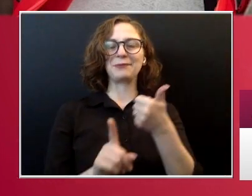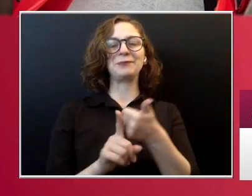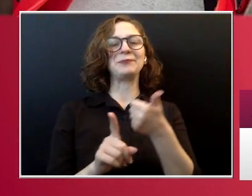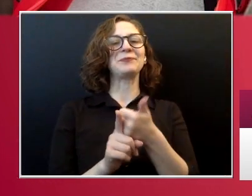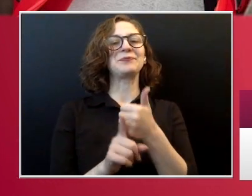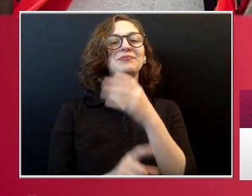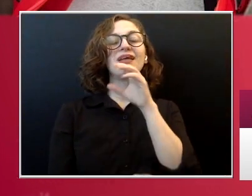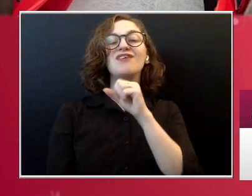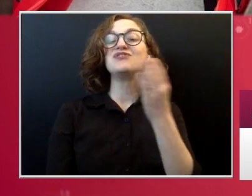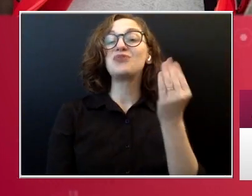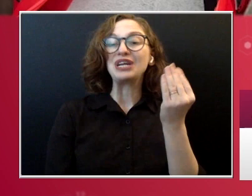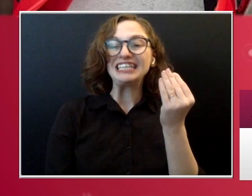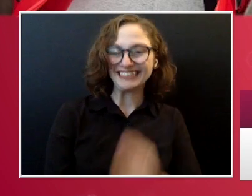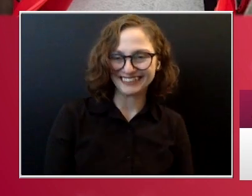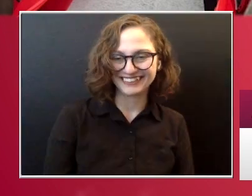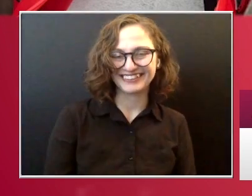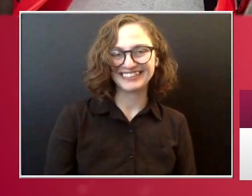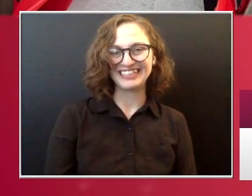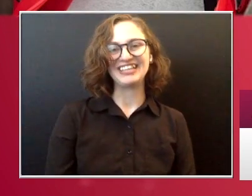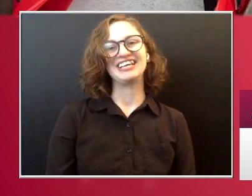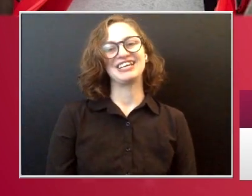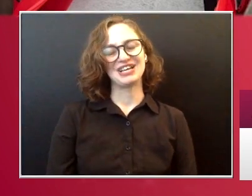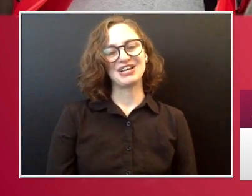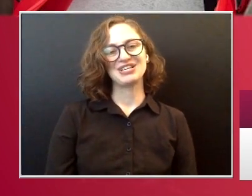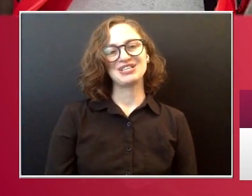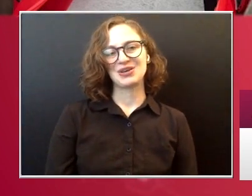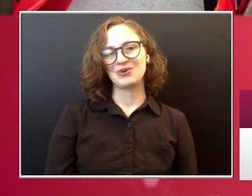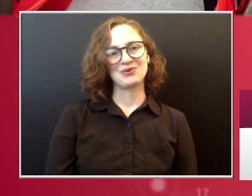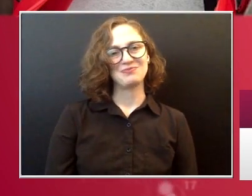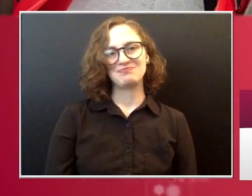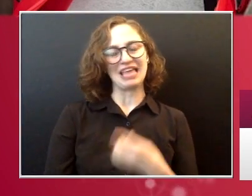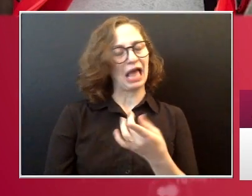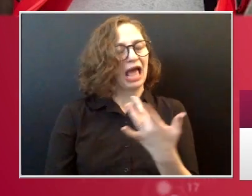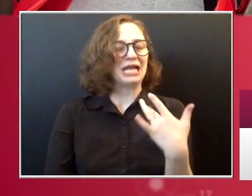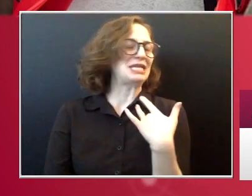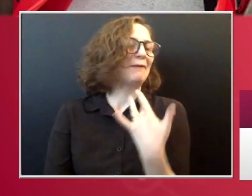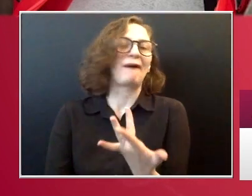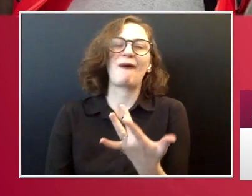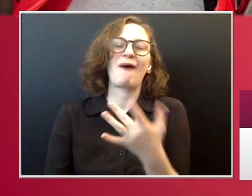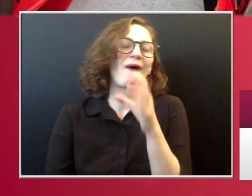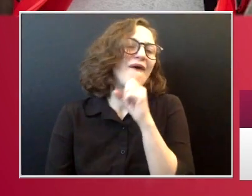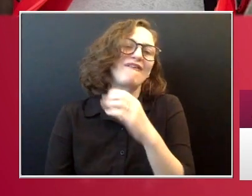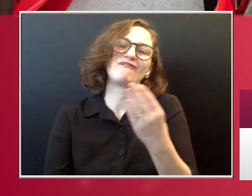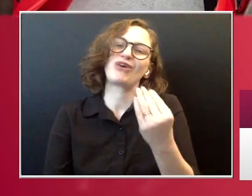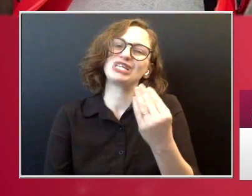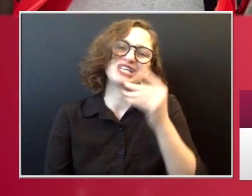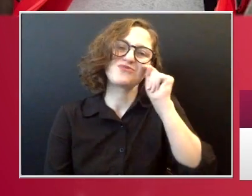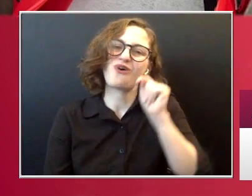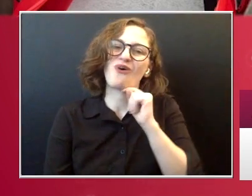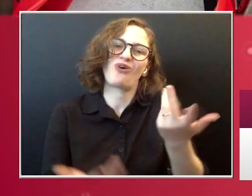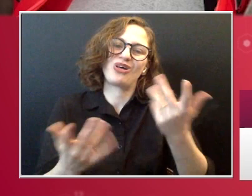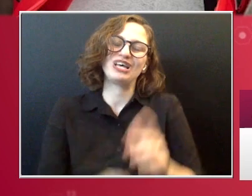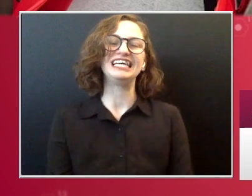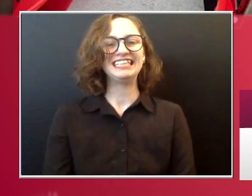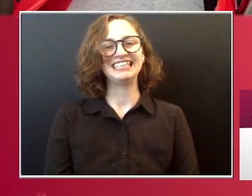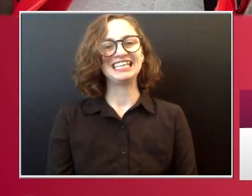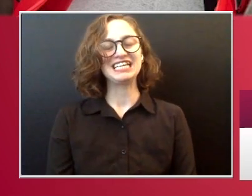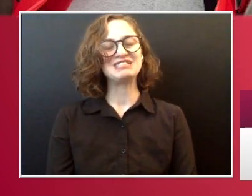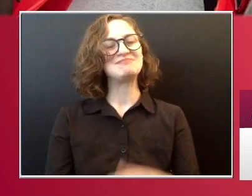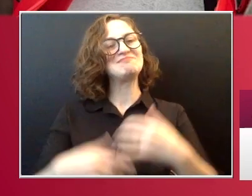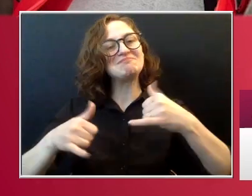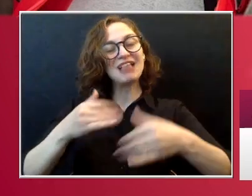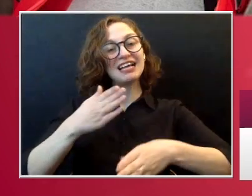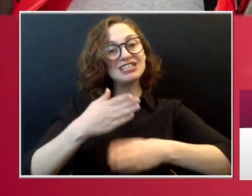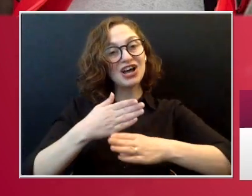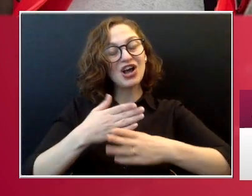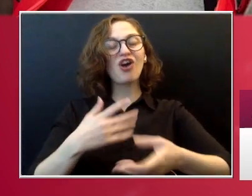So as you know, he's a typical 14-year-old kid, and plays soccer, wrestles